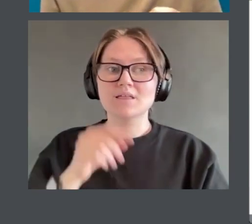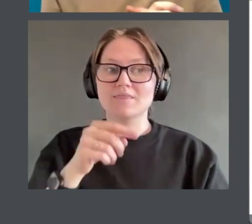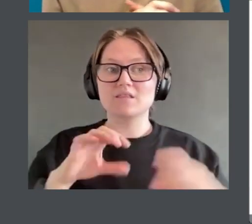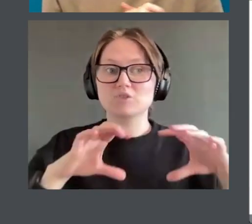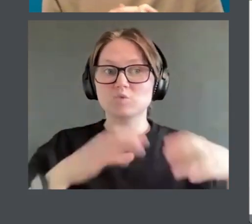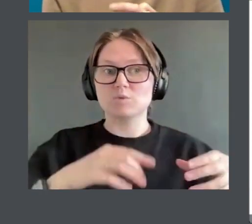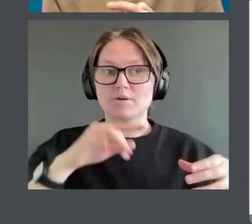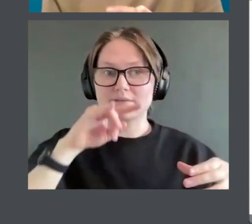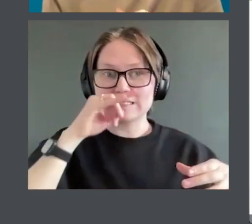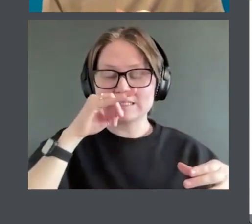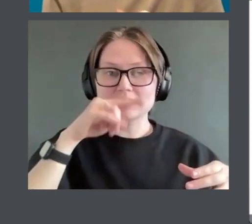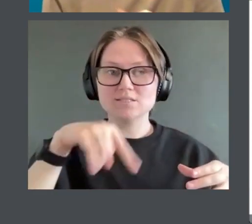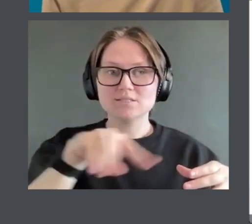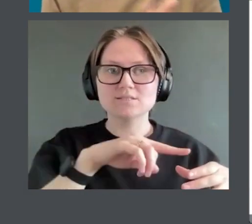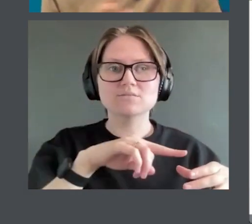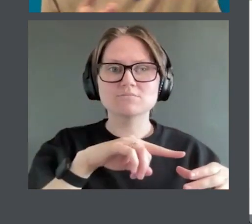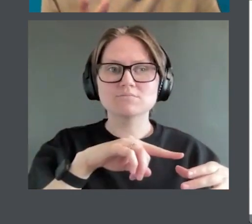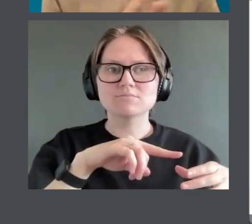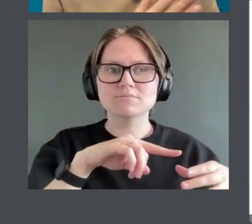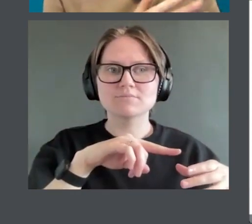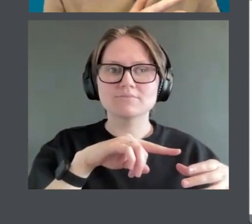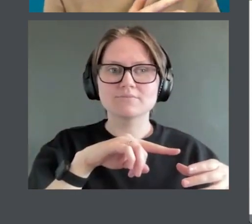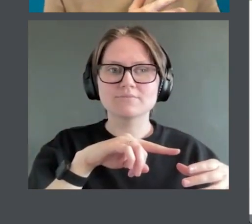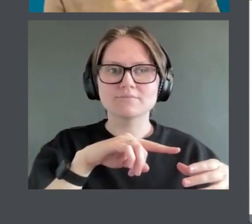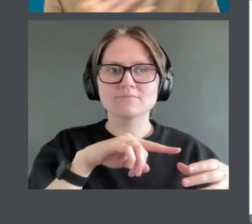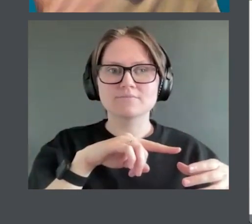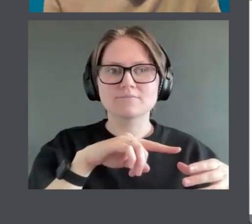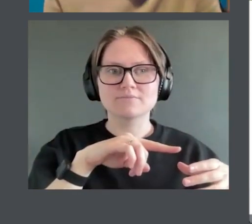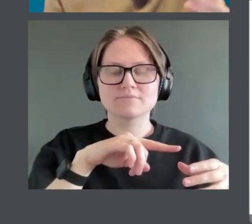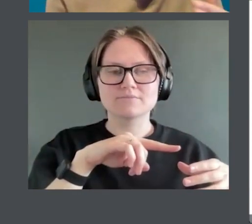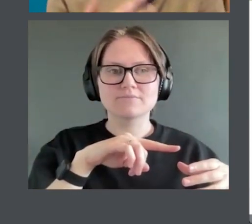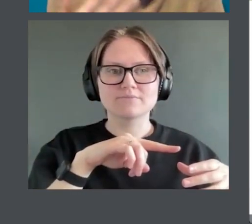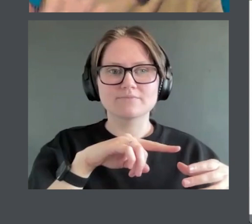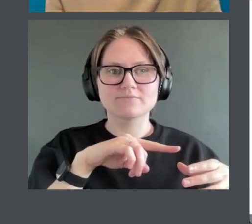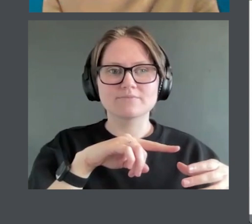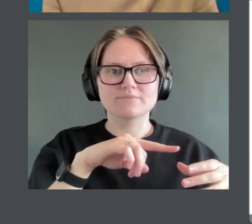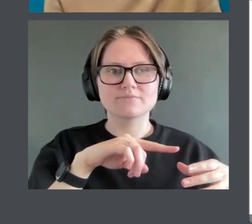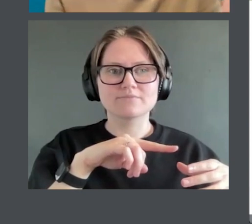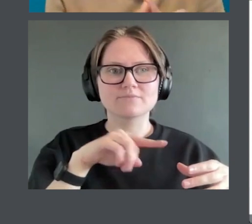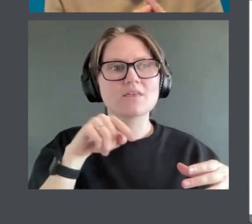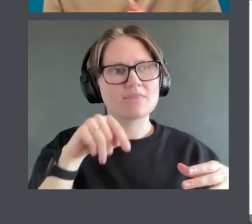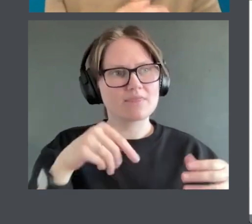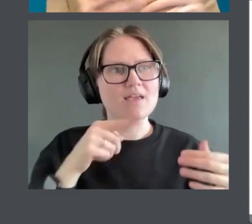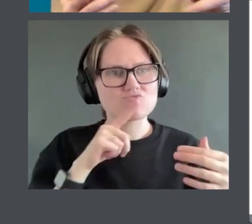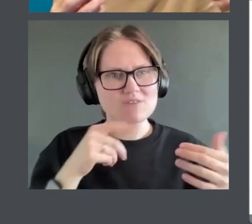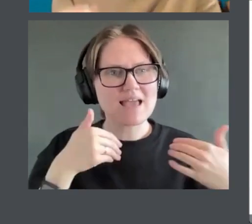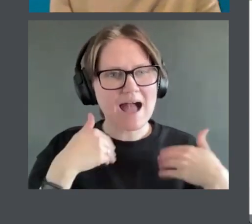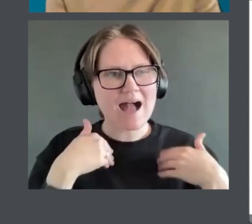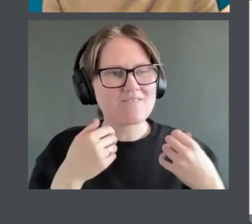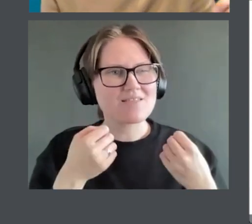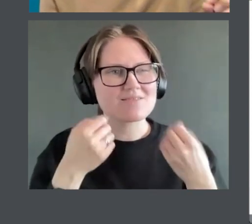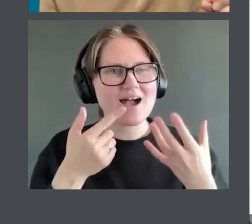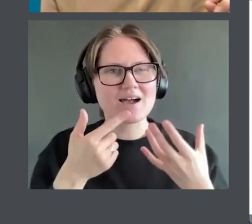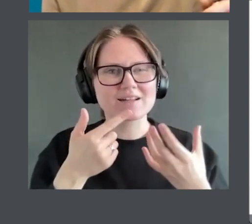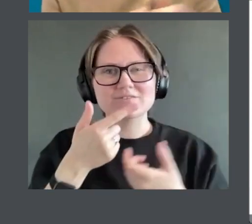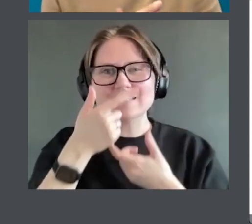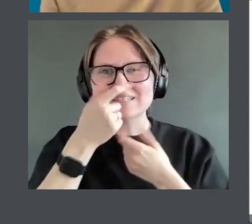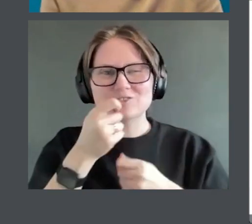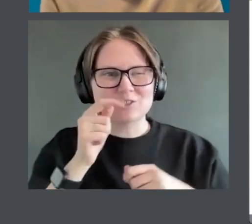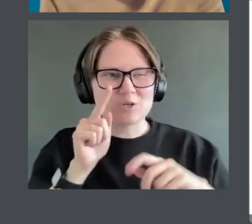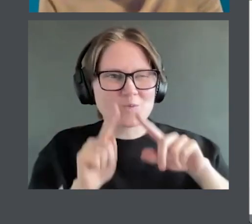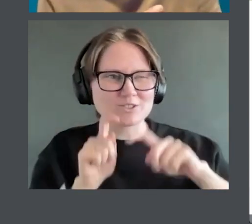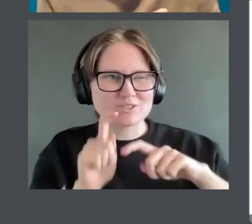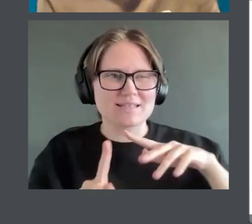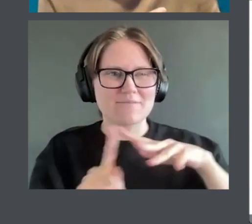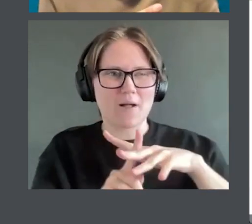kids has really has posed a lot of interesting questions for us.